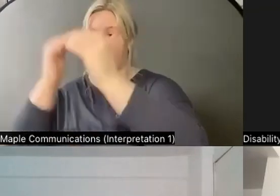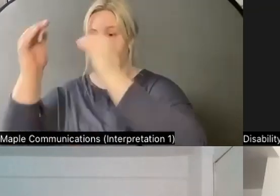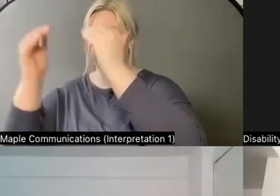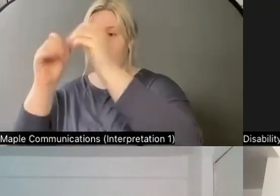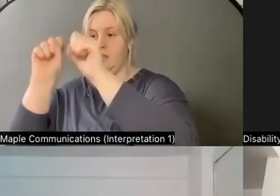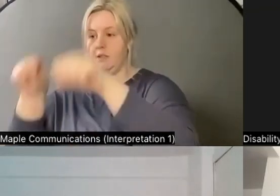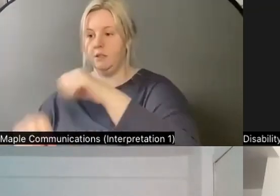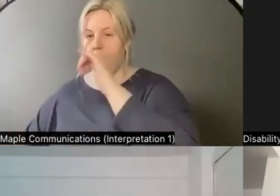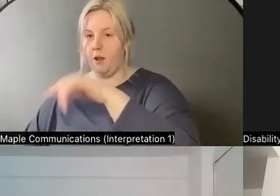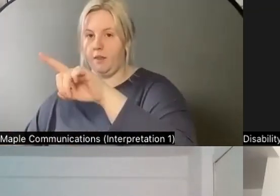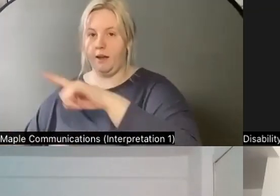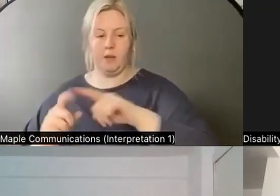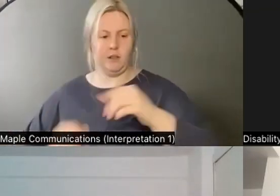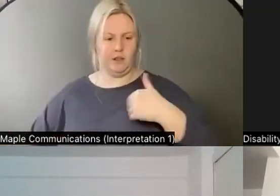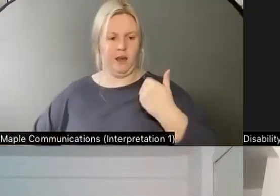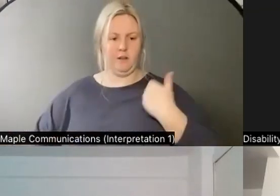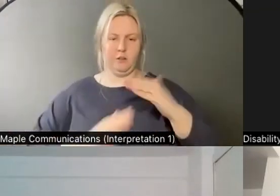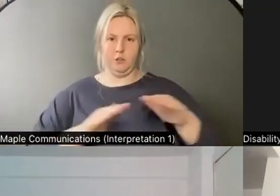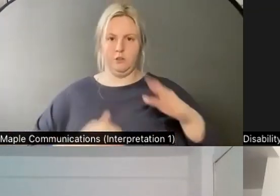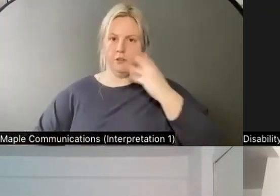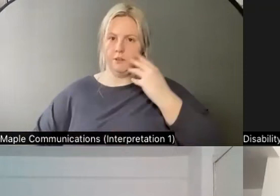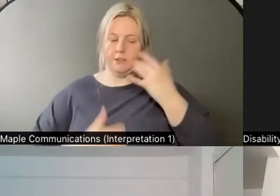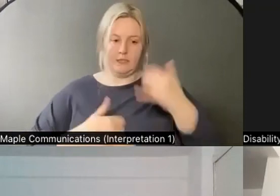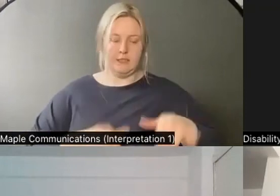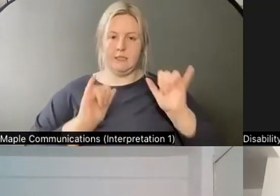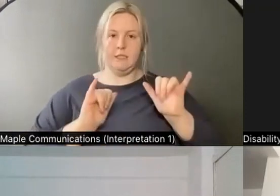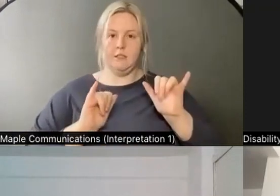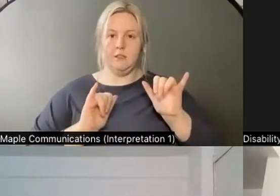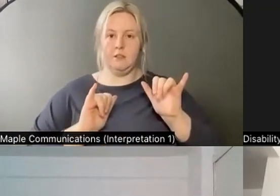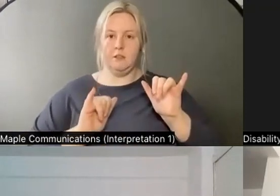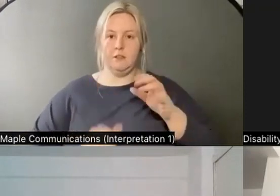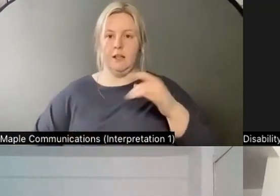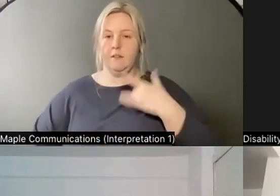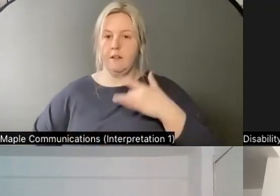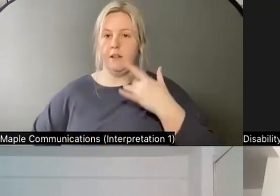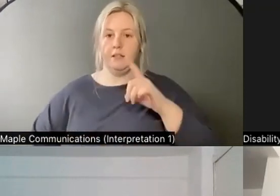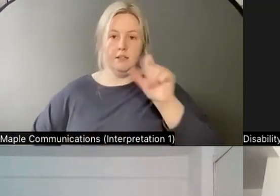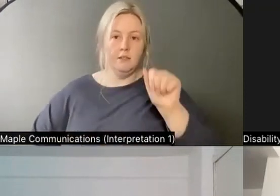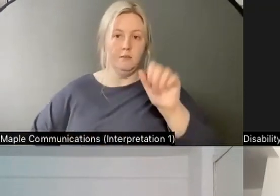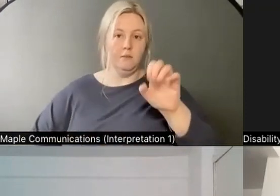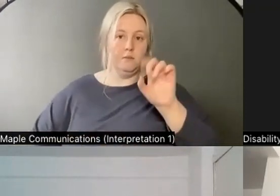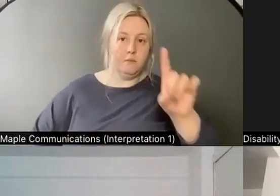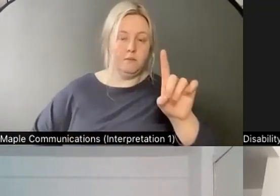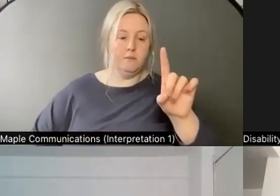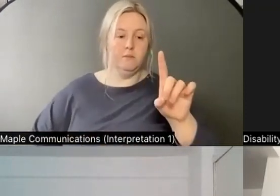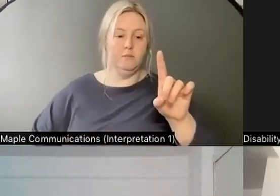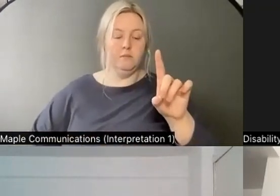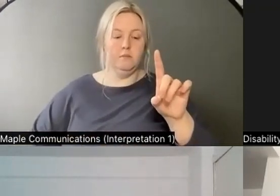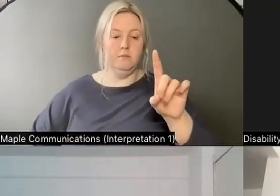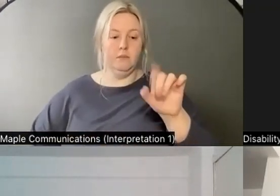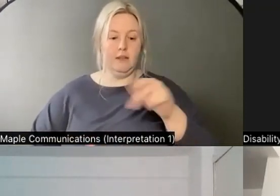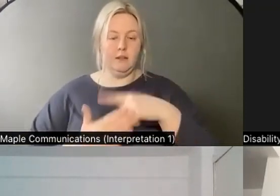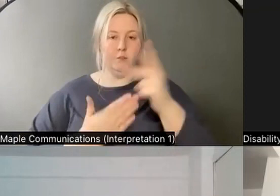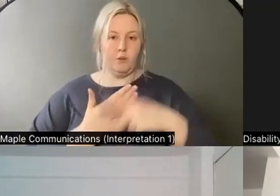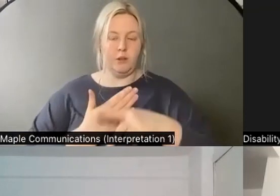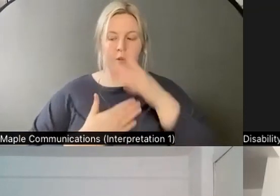education of many healthcare professionals and the total absence of disability education in our health profession programs. So I'll